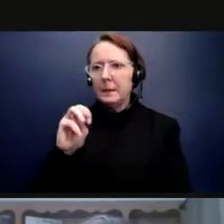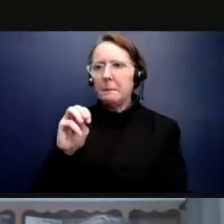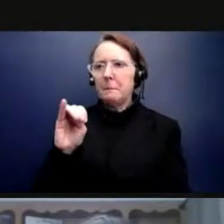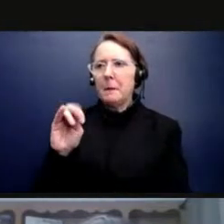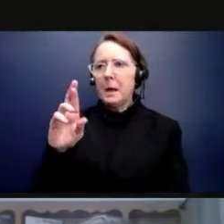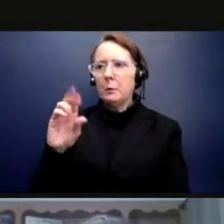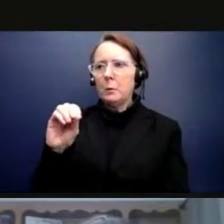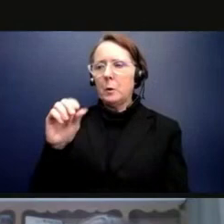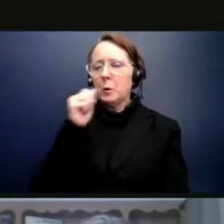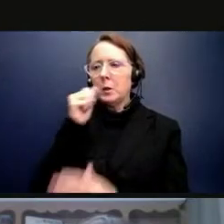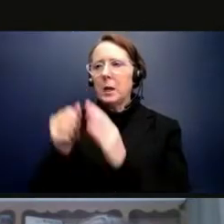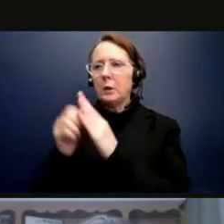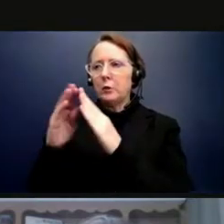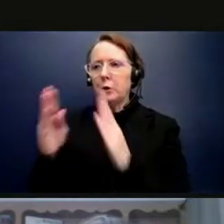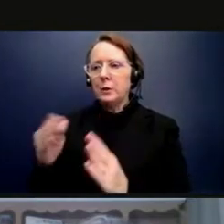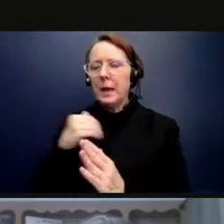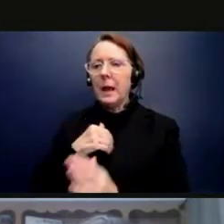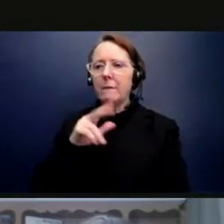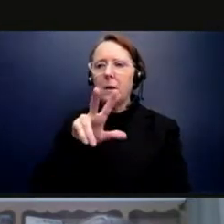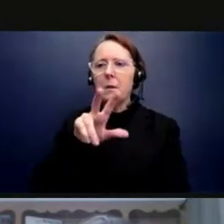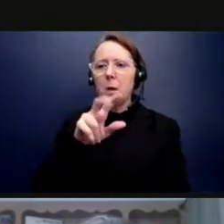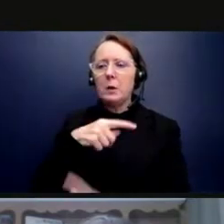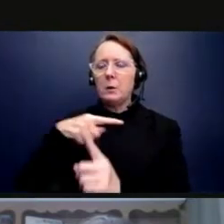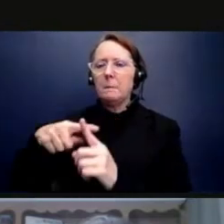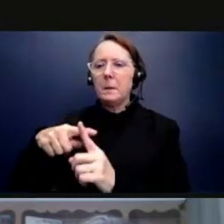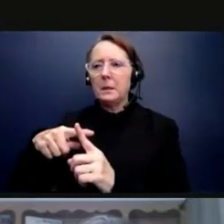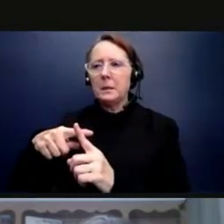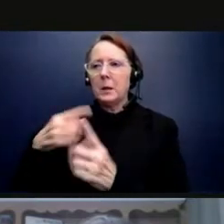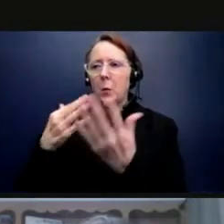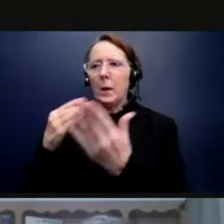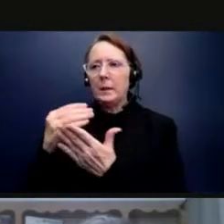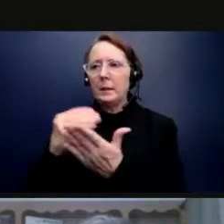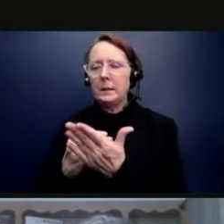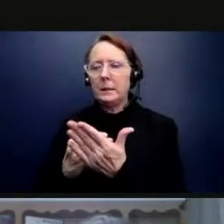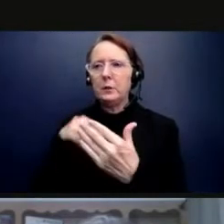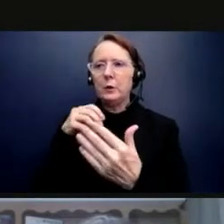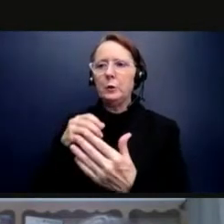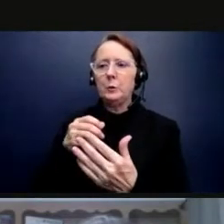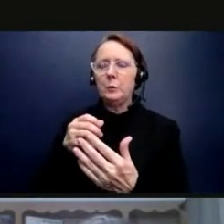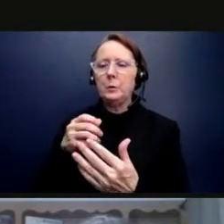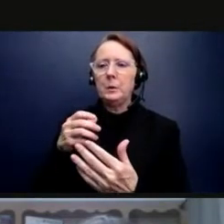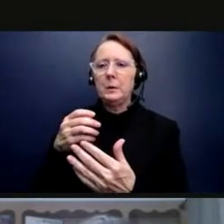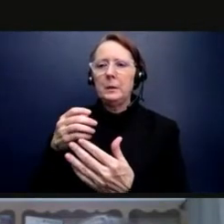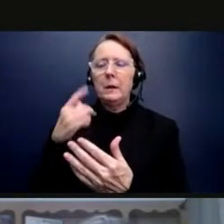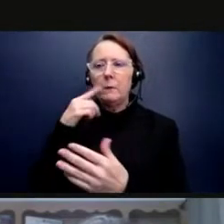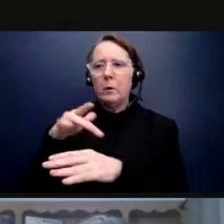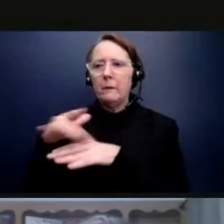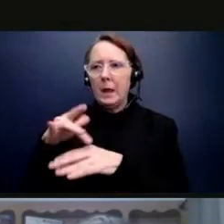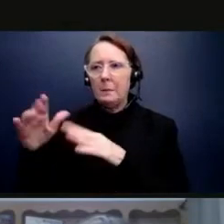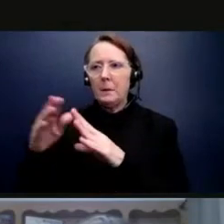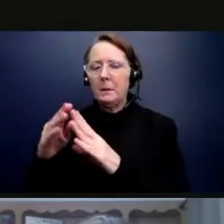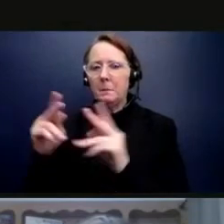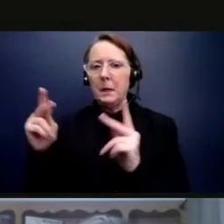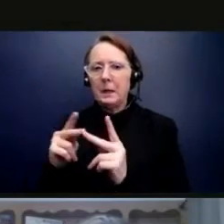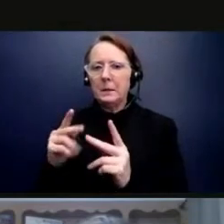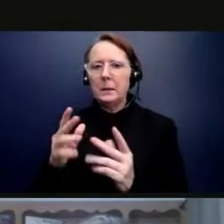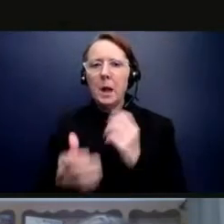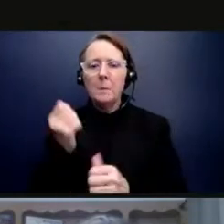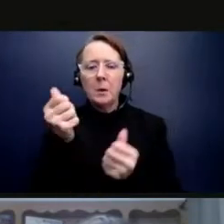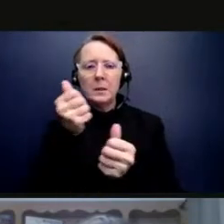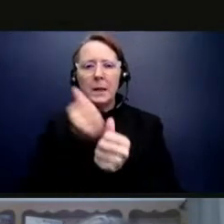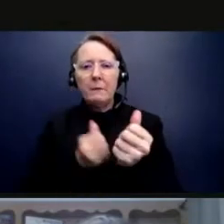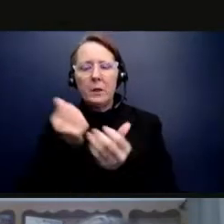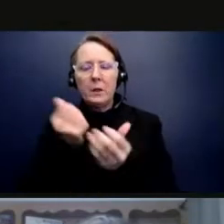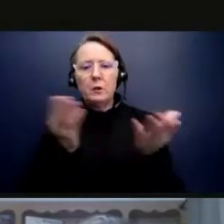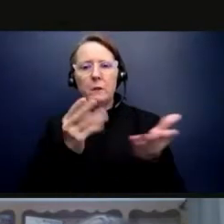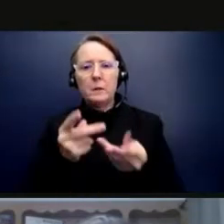plus individual waiting list to get into the micro shelters. Almost every service provider is seeing a pretty